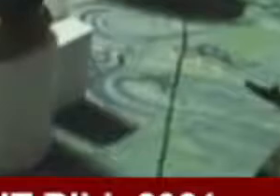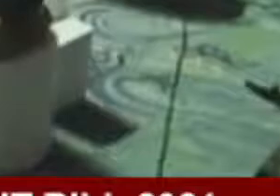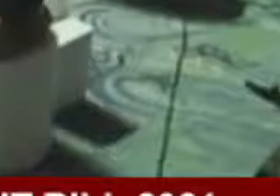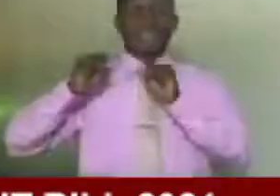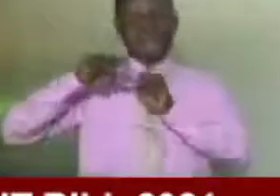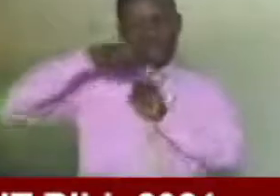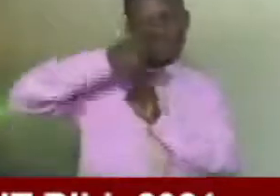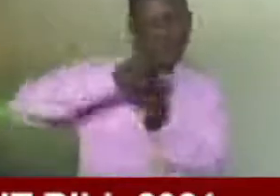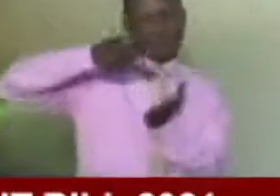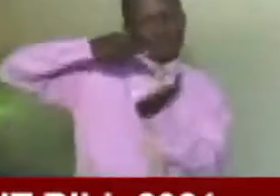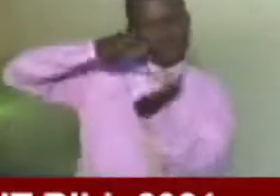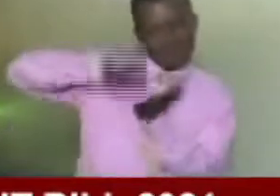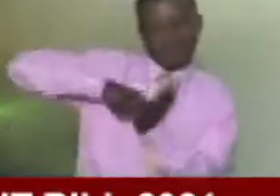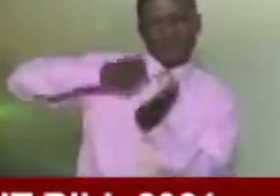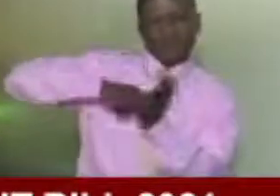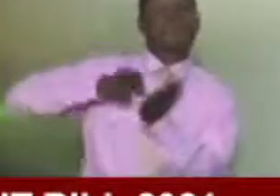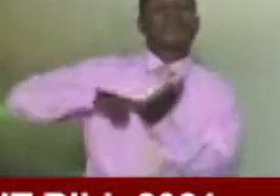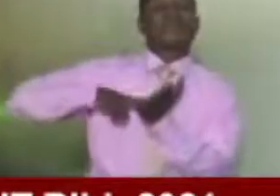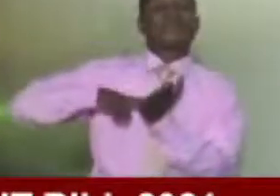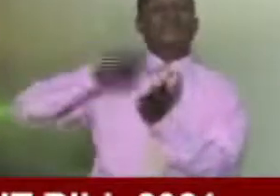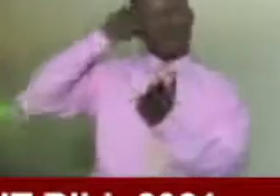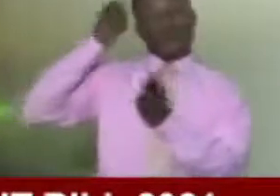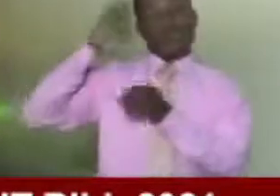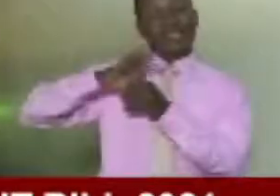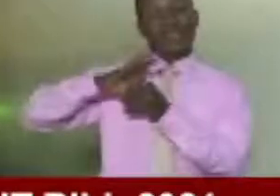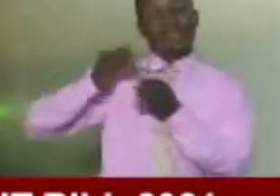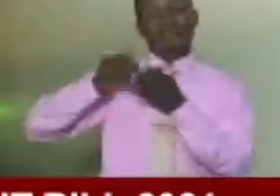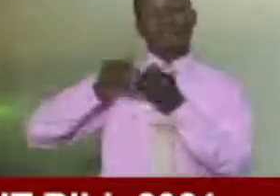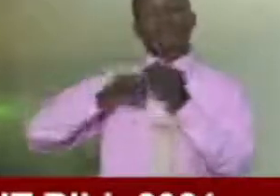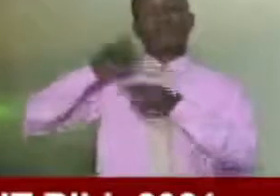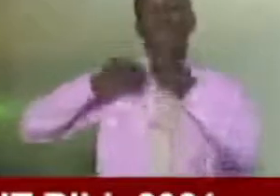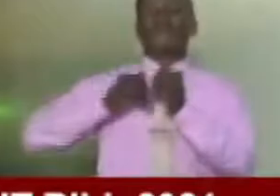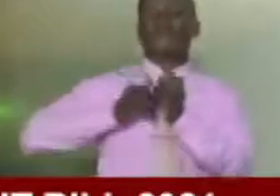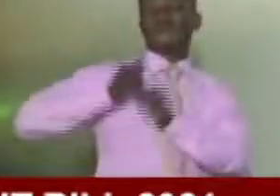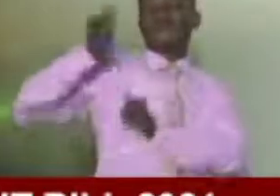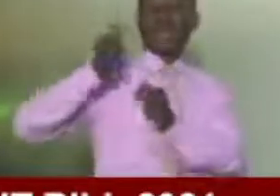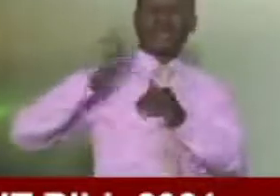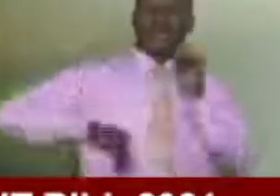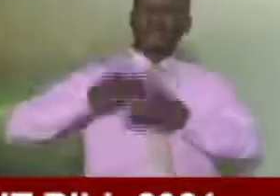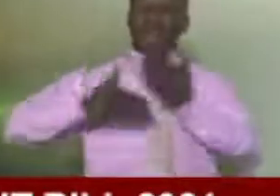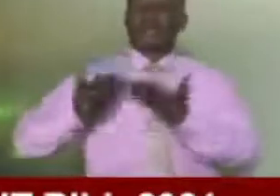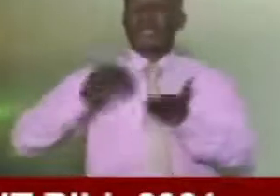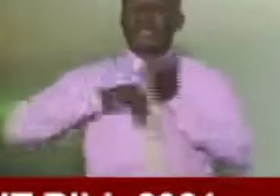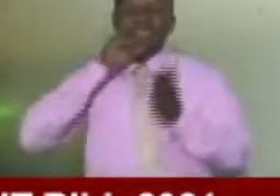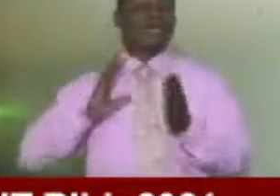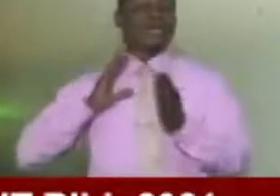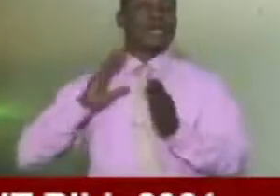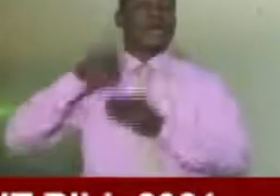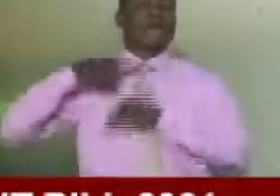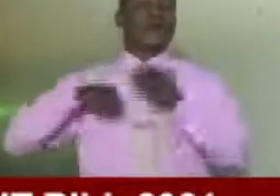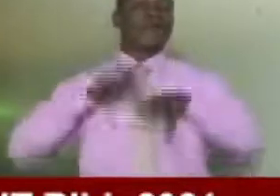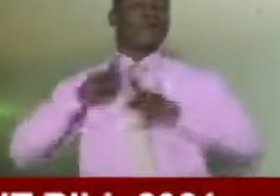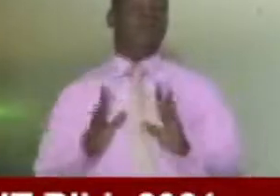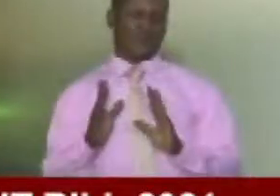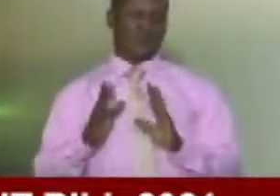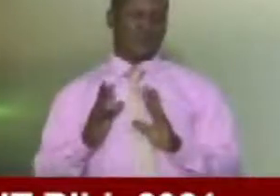and the idea for this is elections is beyond just the process. It's about the people, and the people are those who determine what democracy ought to be like.